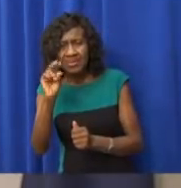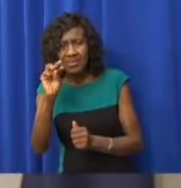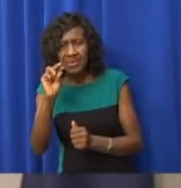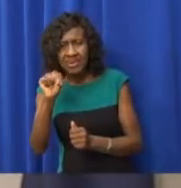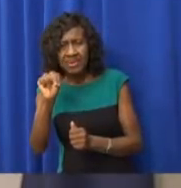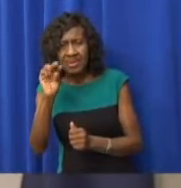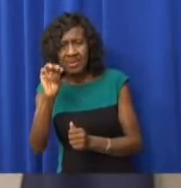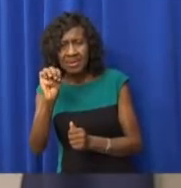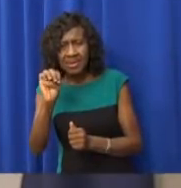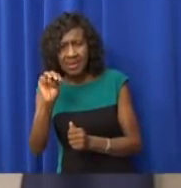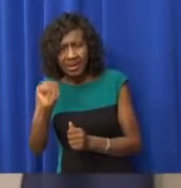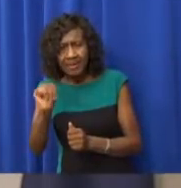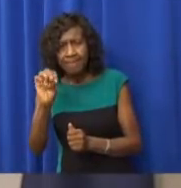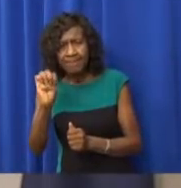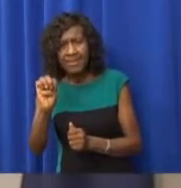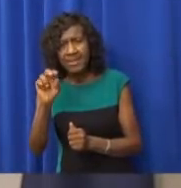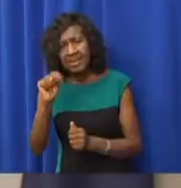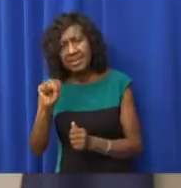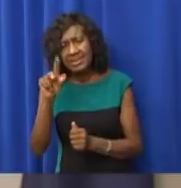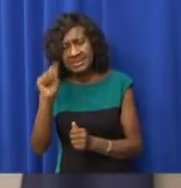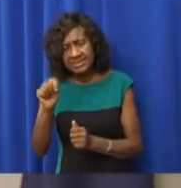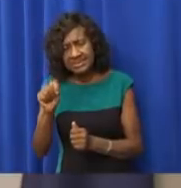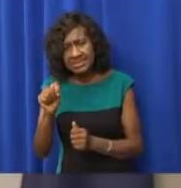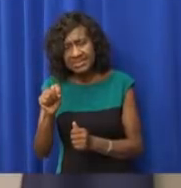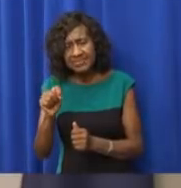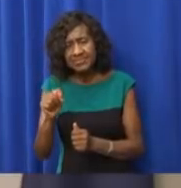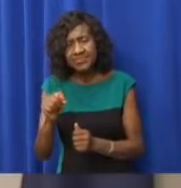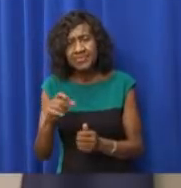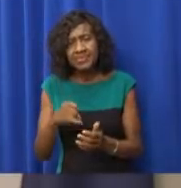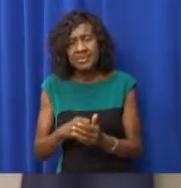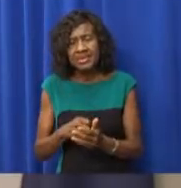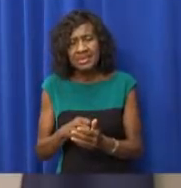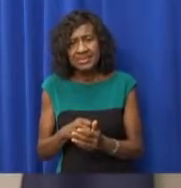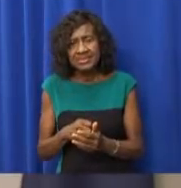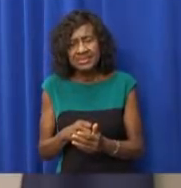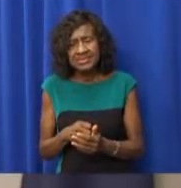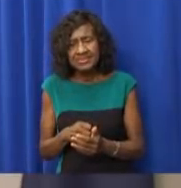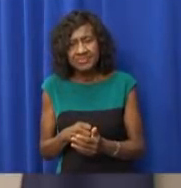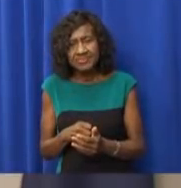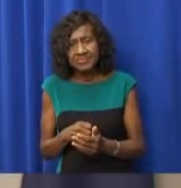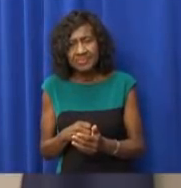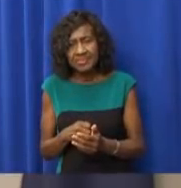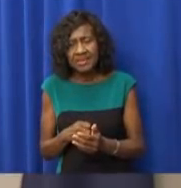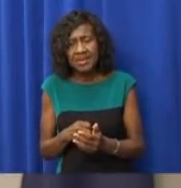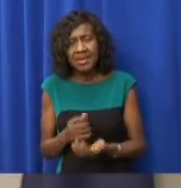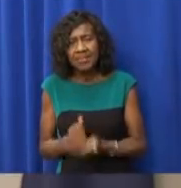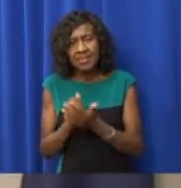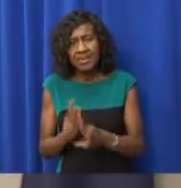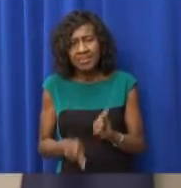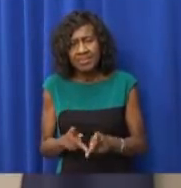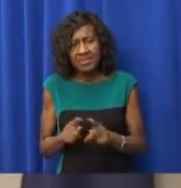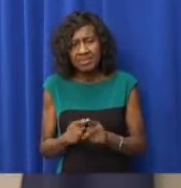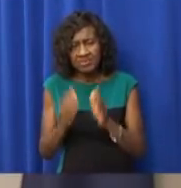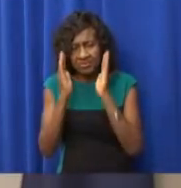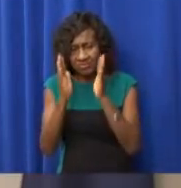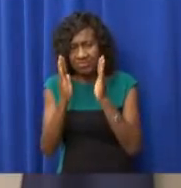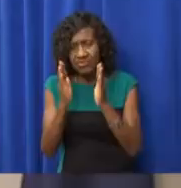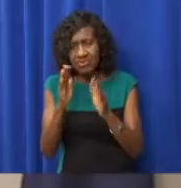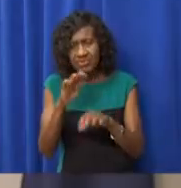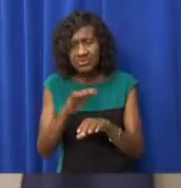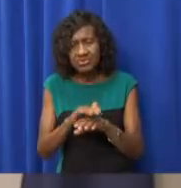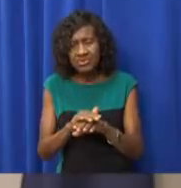1974, World Environment Day has engaged stakeholders and influencers to focus efforts on important environmental